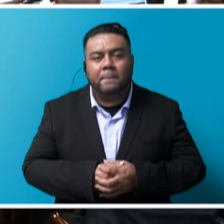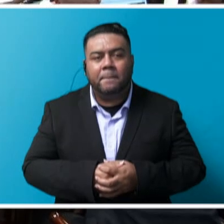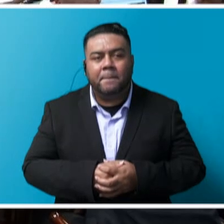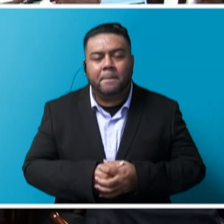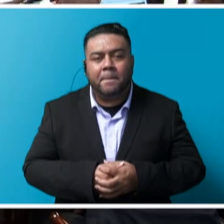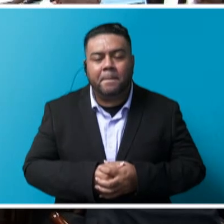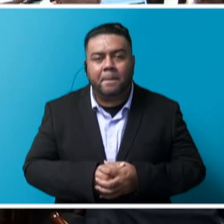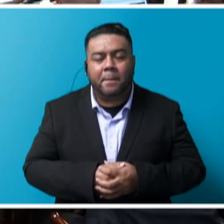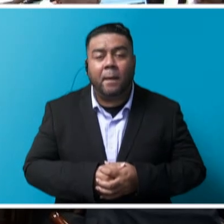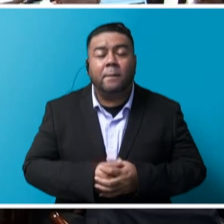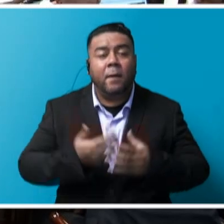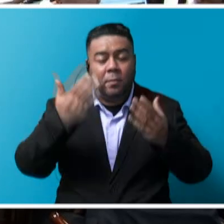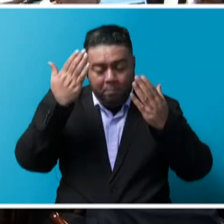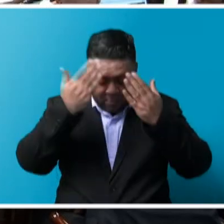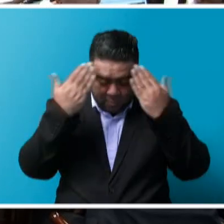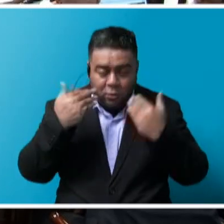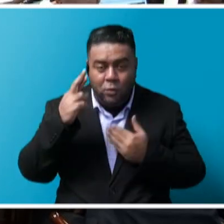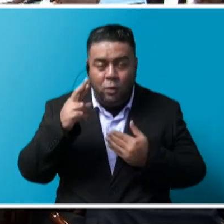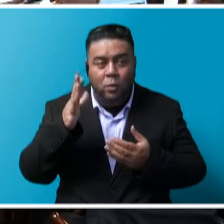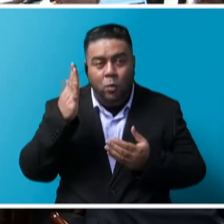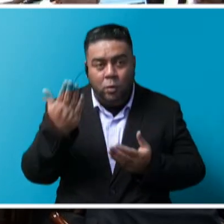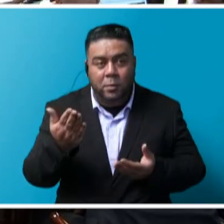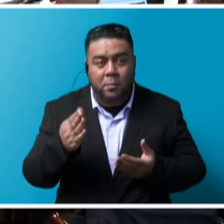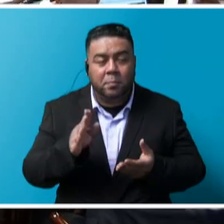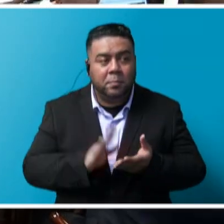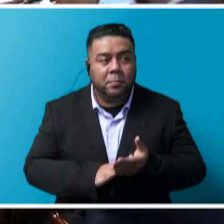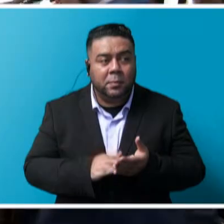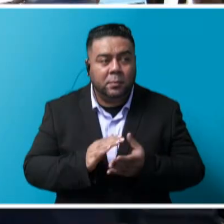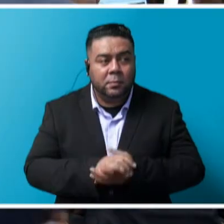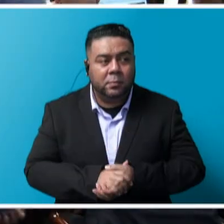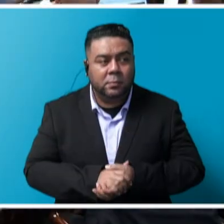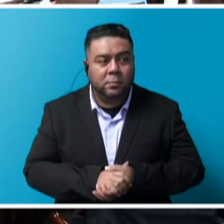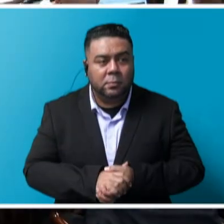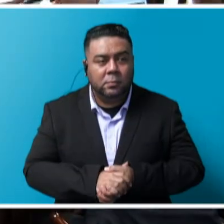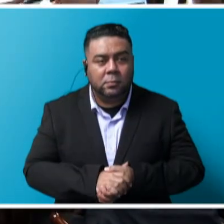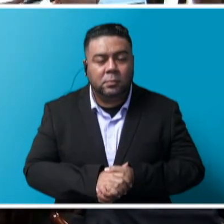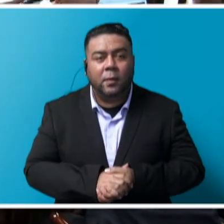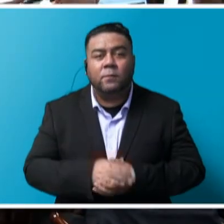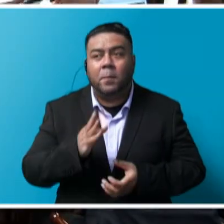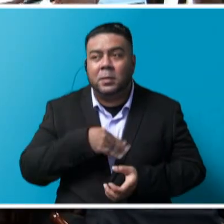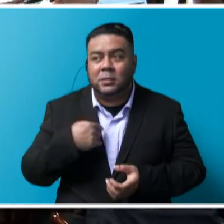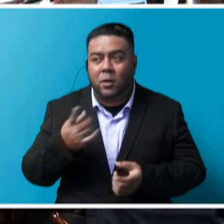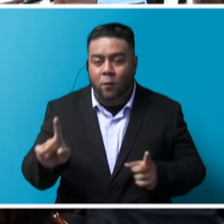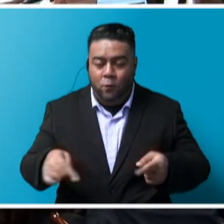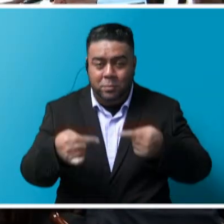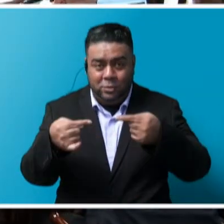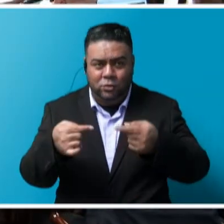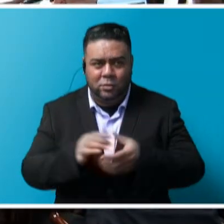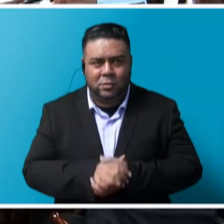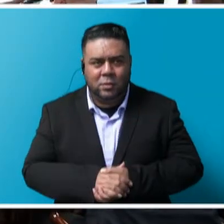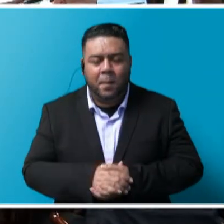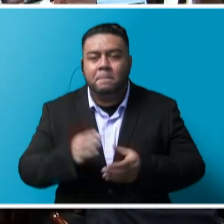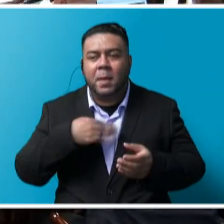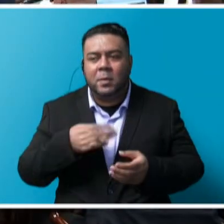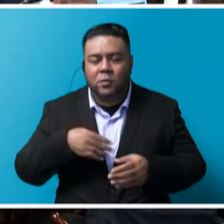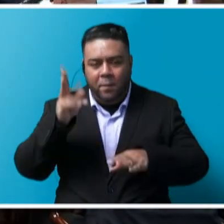Mr. Speaker, Sir, Honourable Prime Minister, Honourable Deputy Prime Minister, Honourable Cabinet Ministers and Assistant Ministers, Honourable Leader of Opposition, Honourable Members of